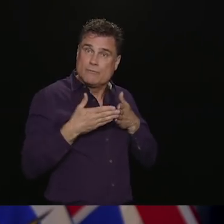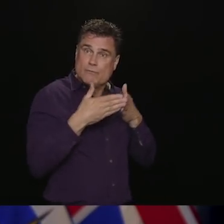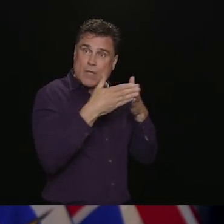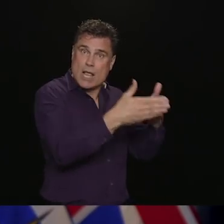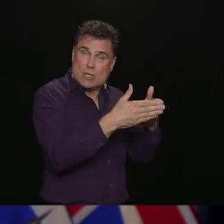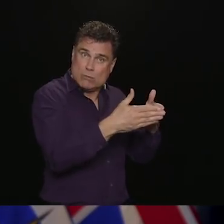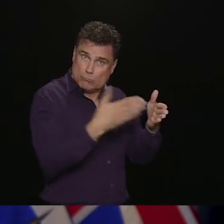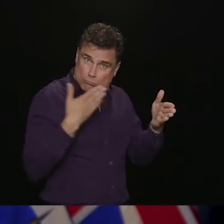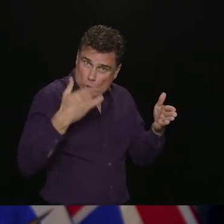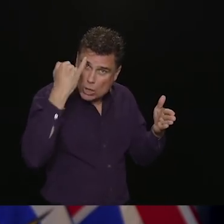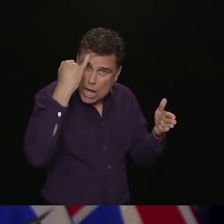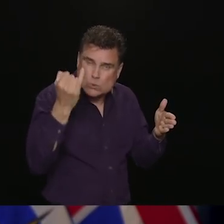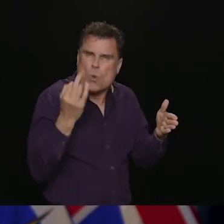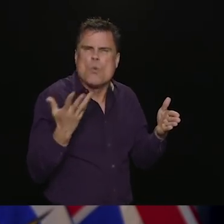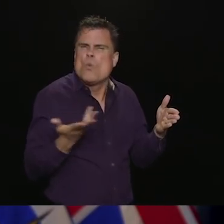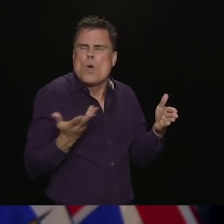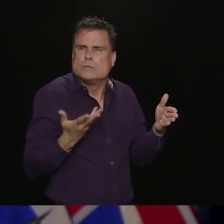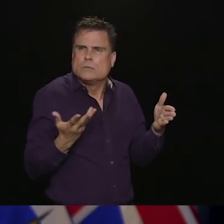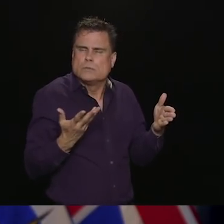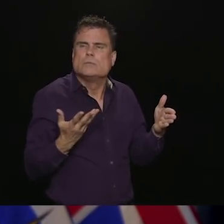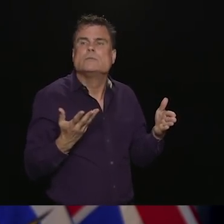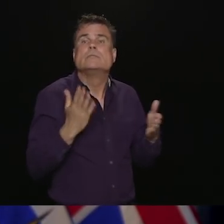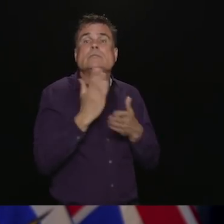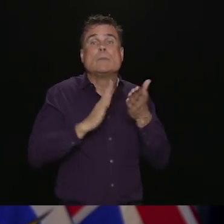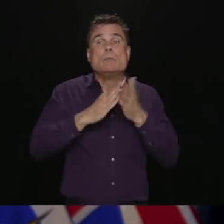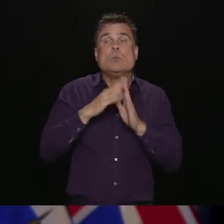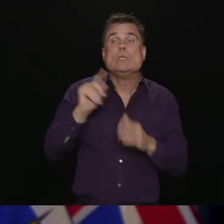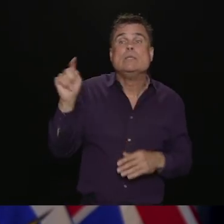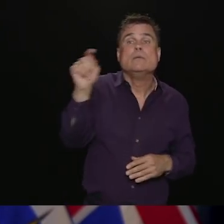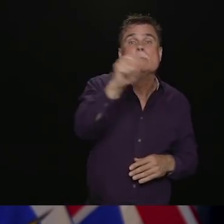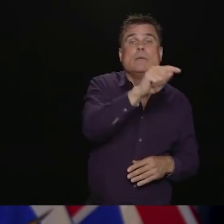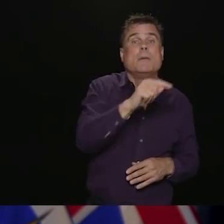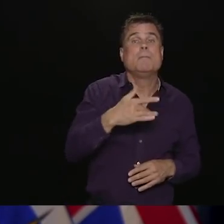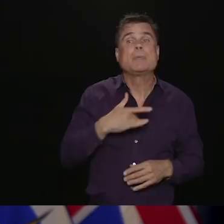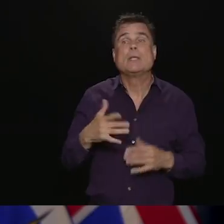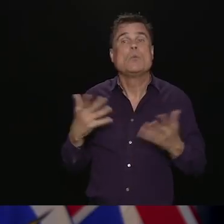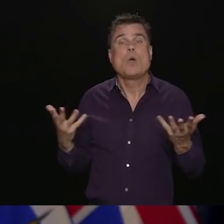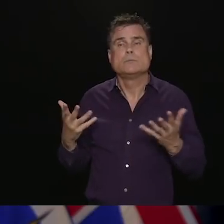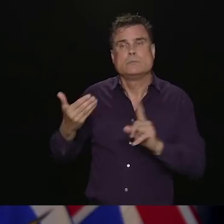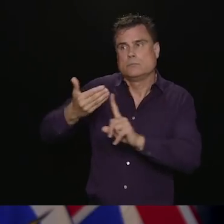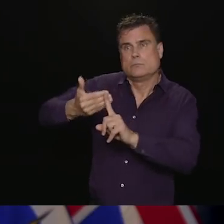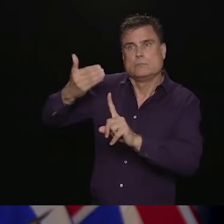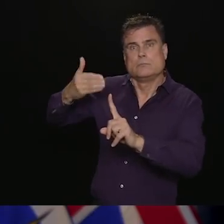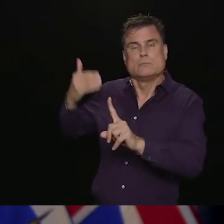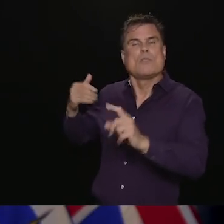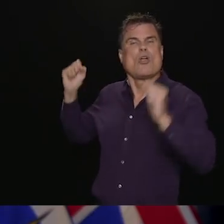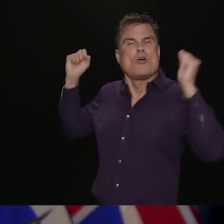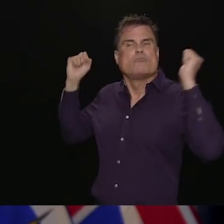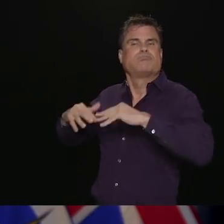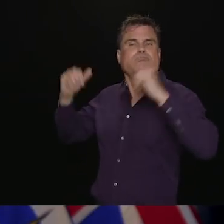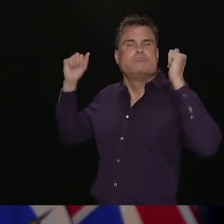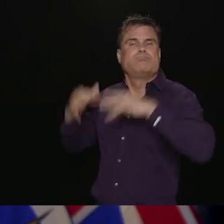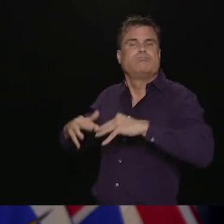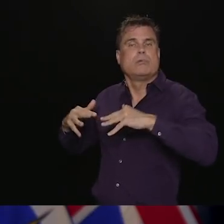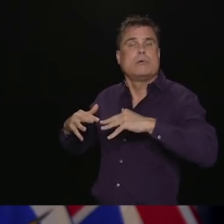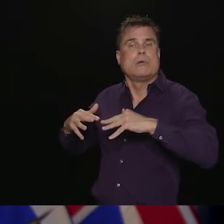and following their advice as well. Next question is from Marcella Bernardo, News